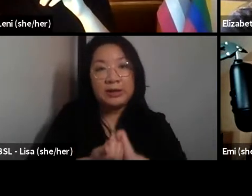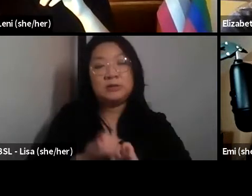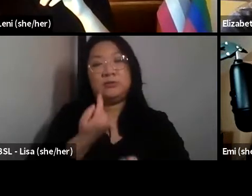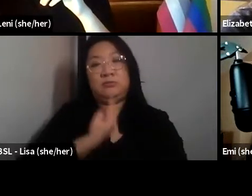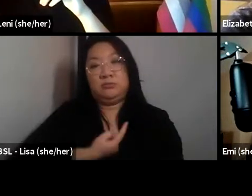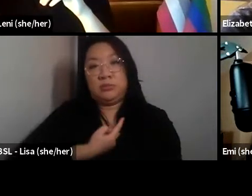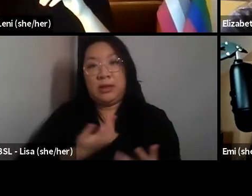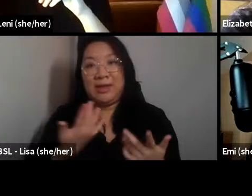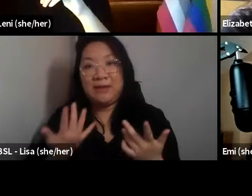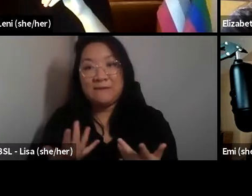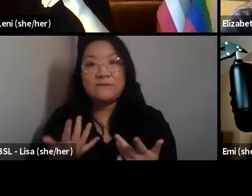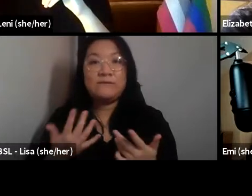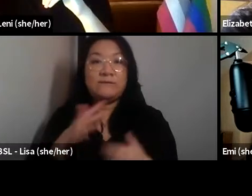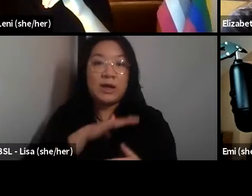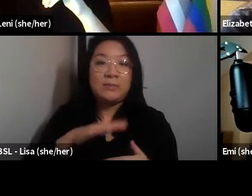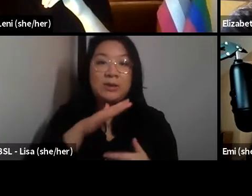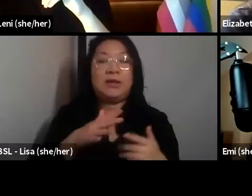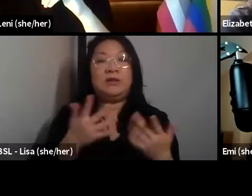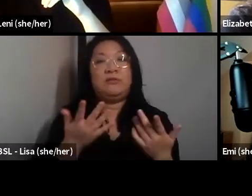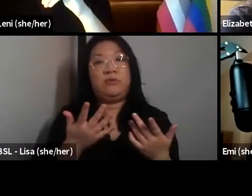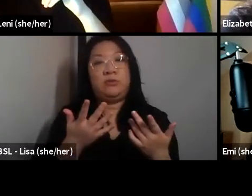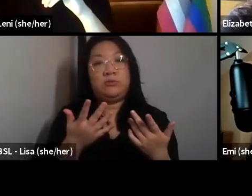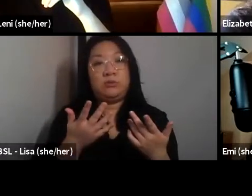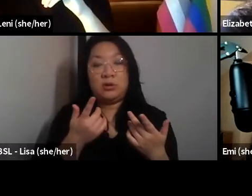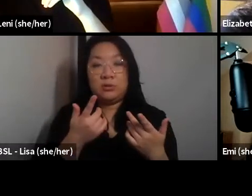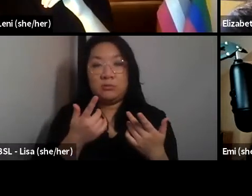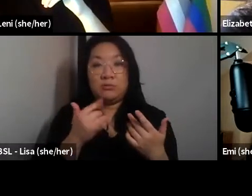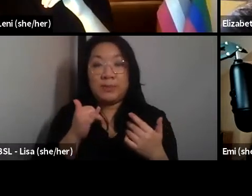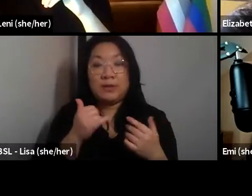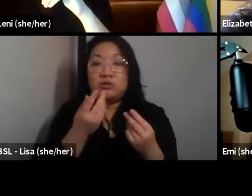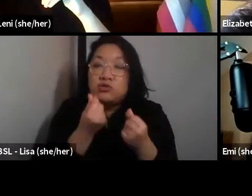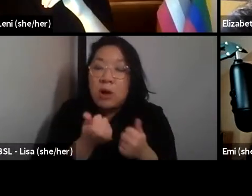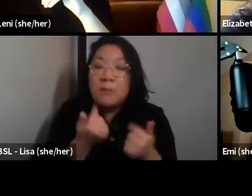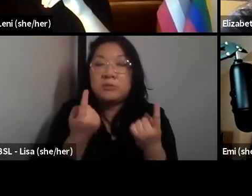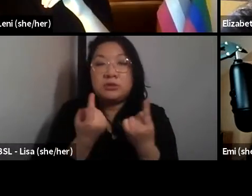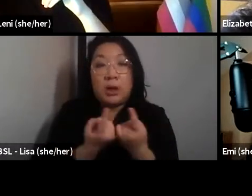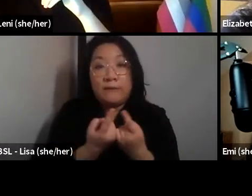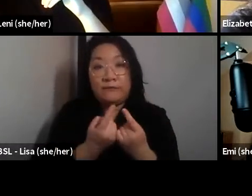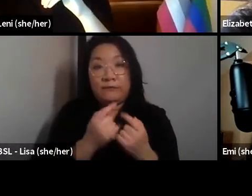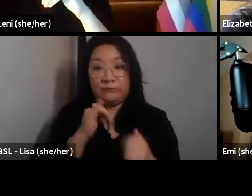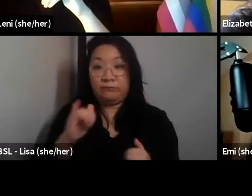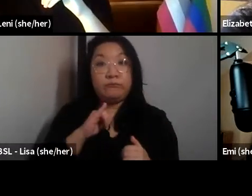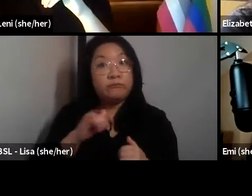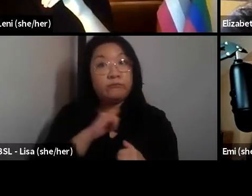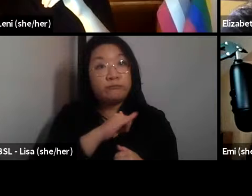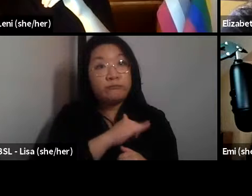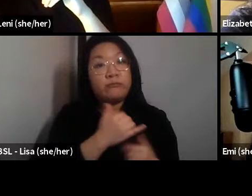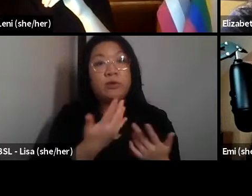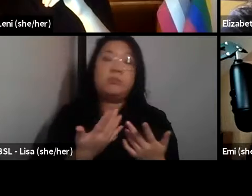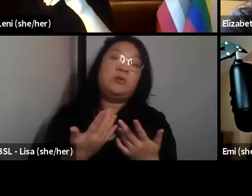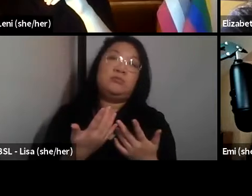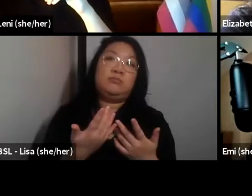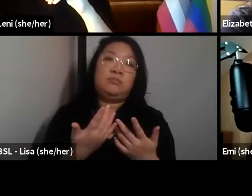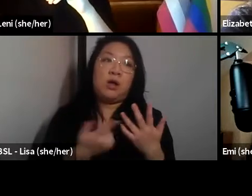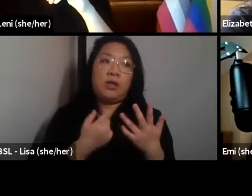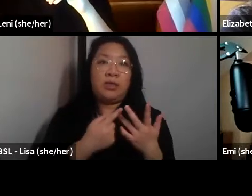so these are the things we kind of have in common, but let's also talk about this stuff, you know. But otherwise, everyone else has said everything much better than I can. So